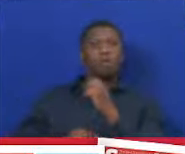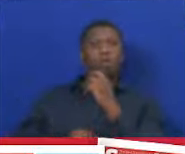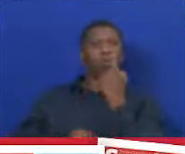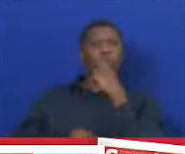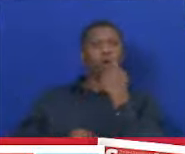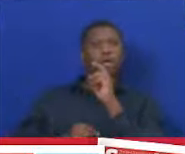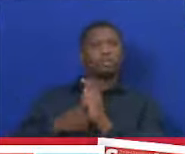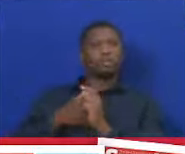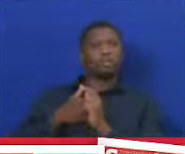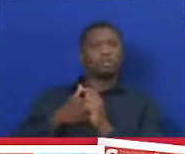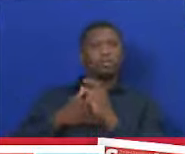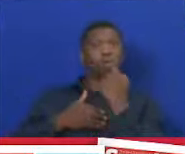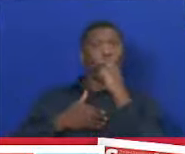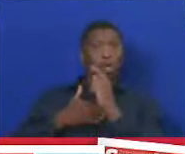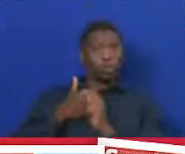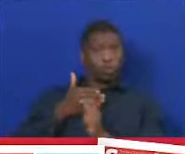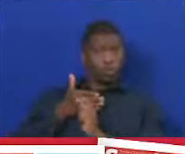residence.